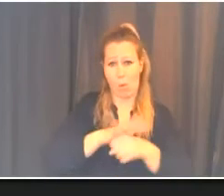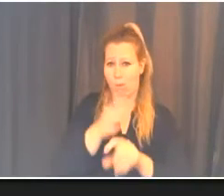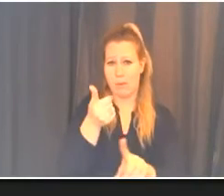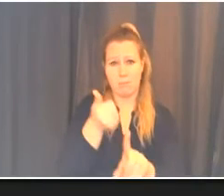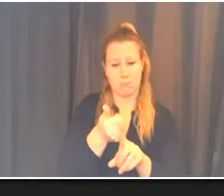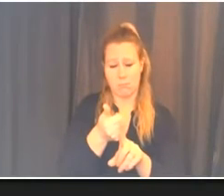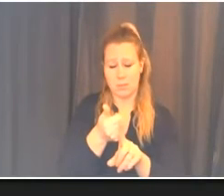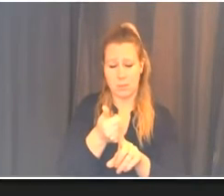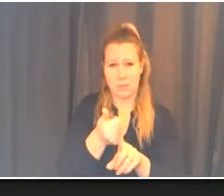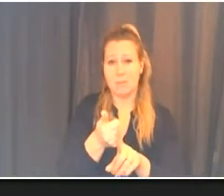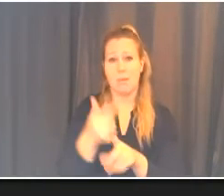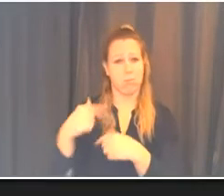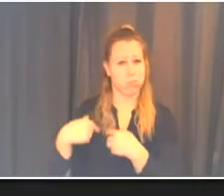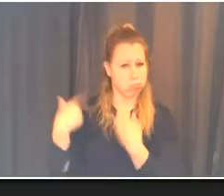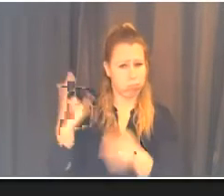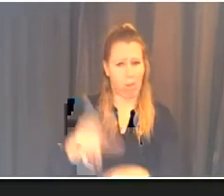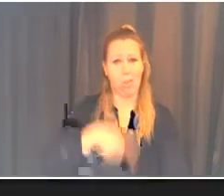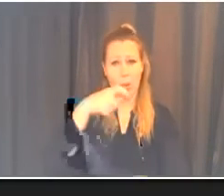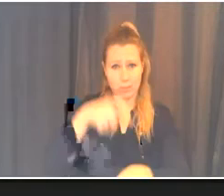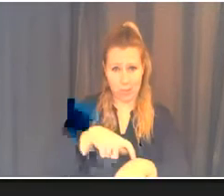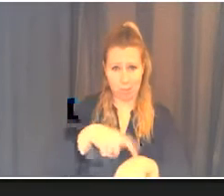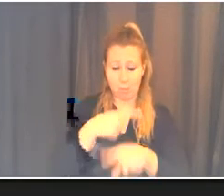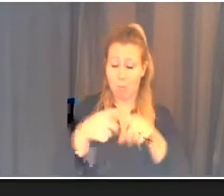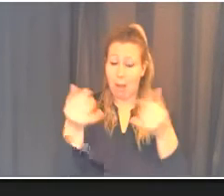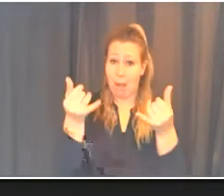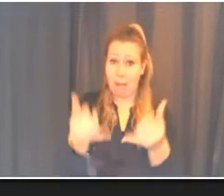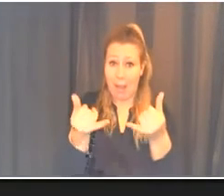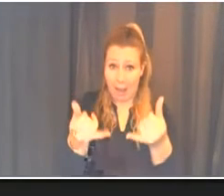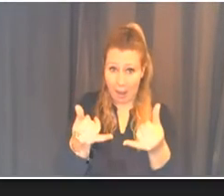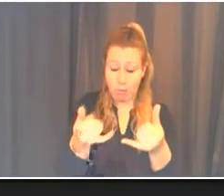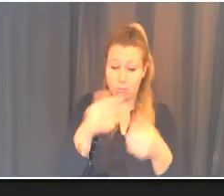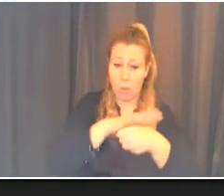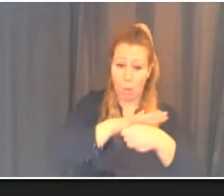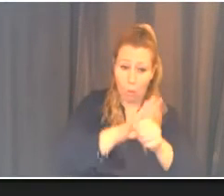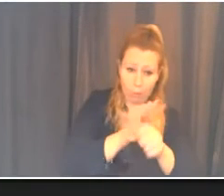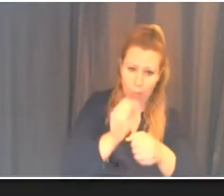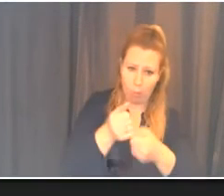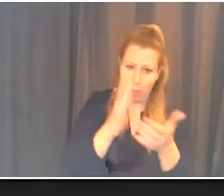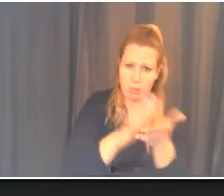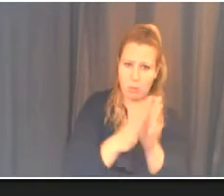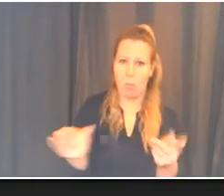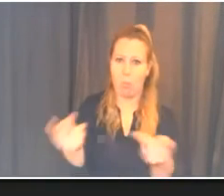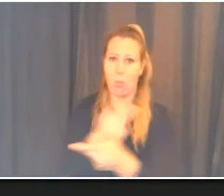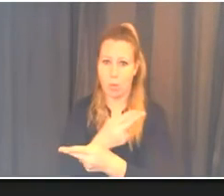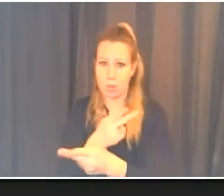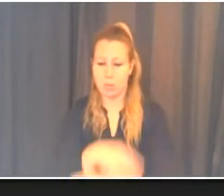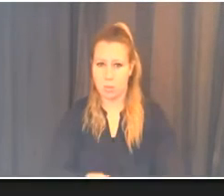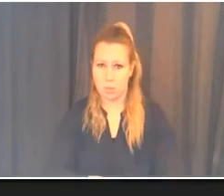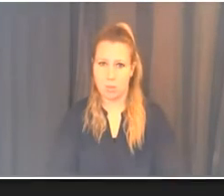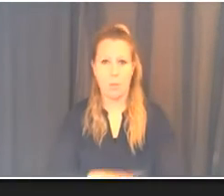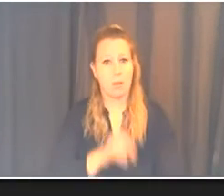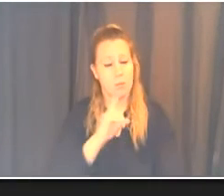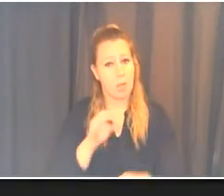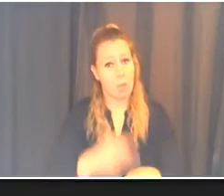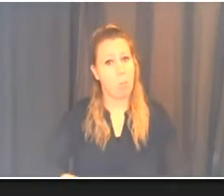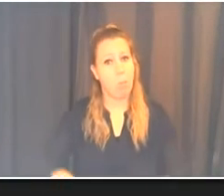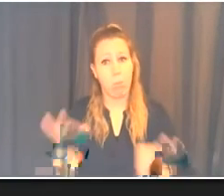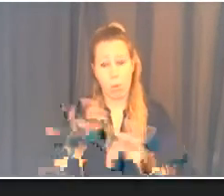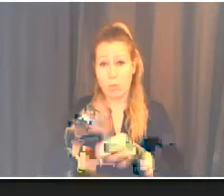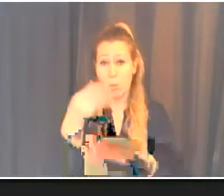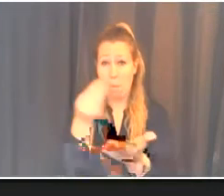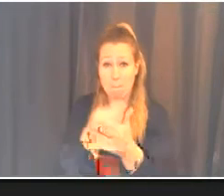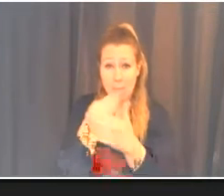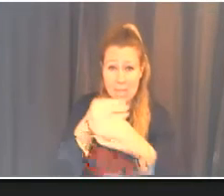submitted in addition there's an extraordinary article in the Washington Post today about the incidents of child abuse that also cross